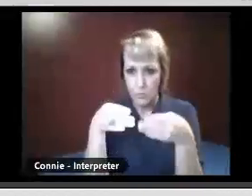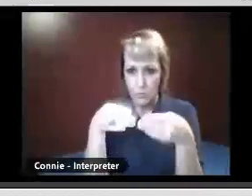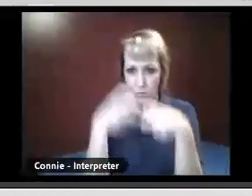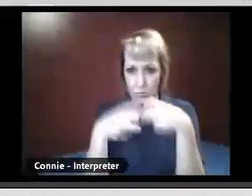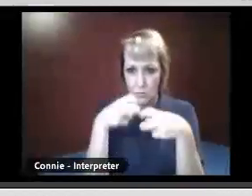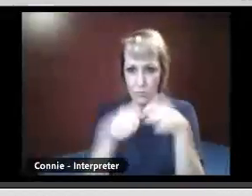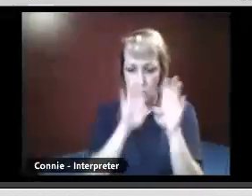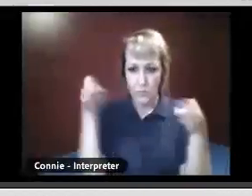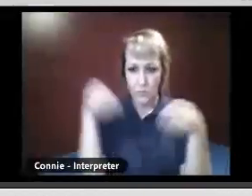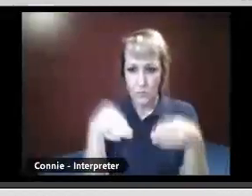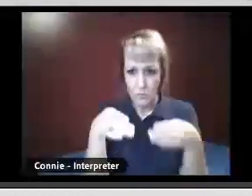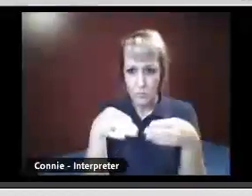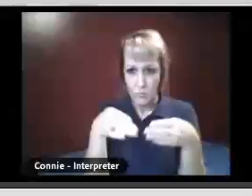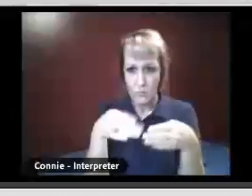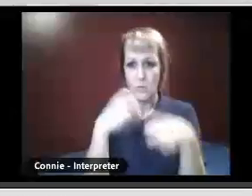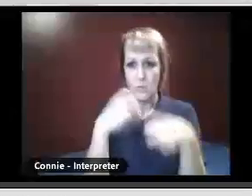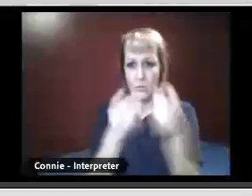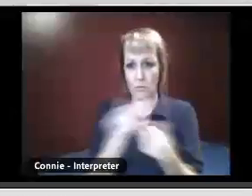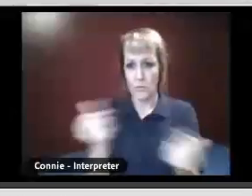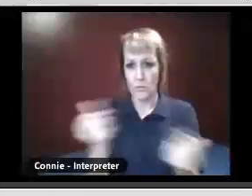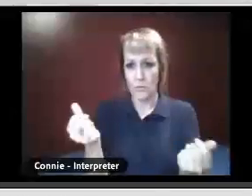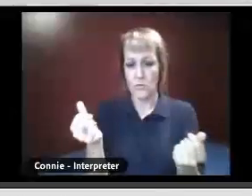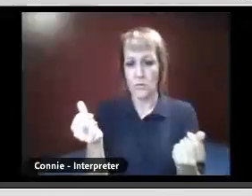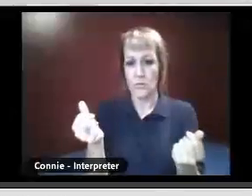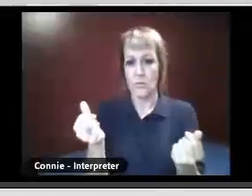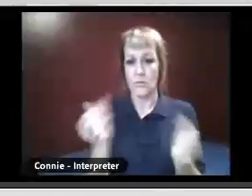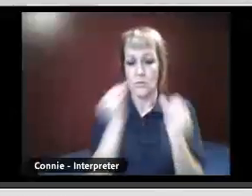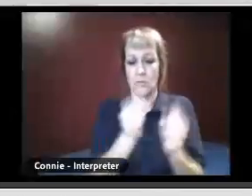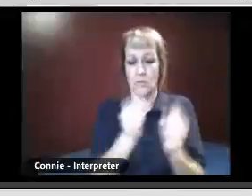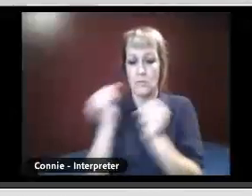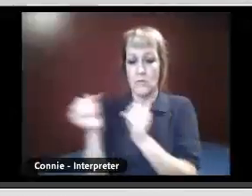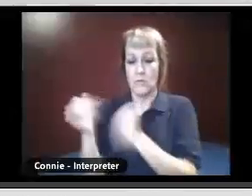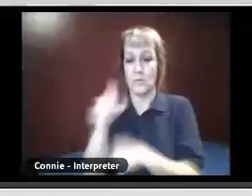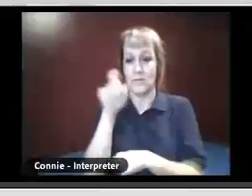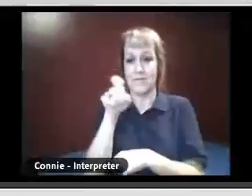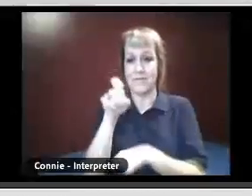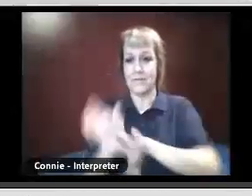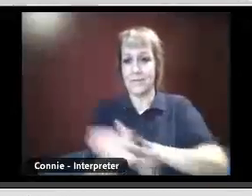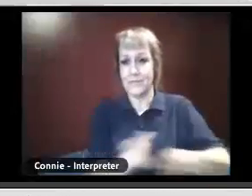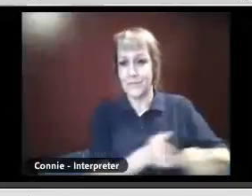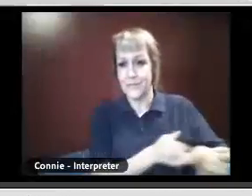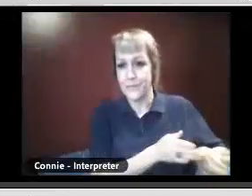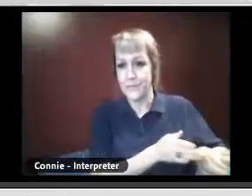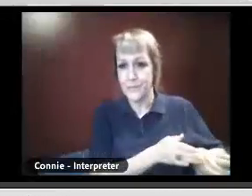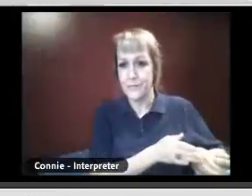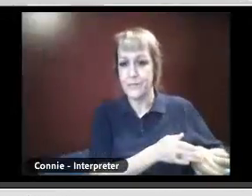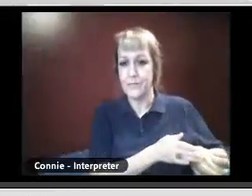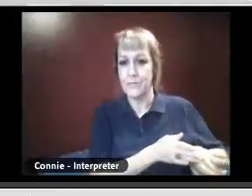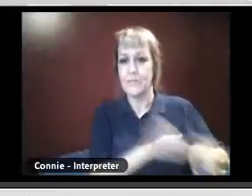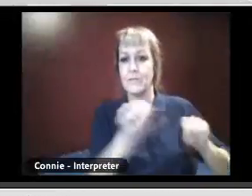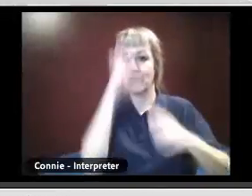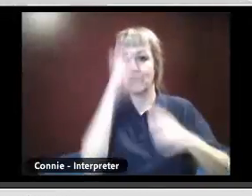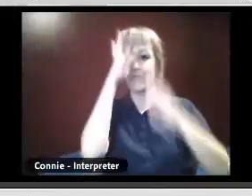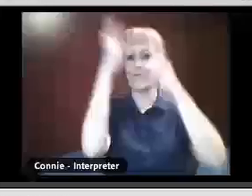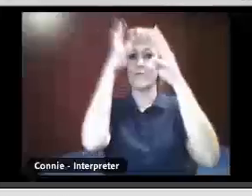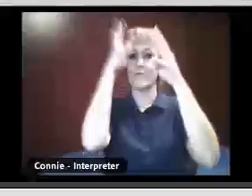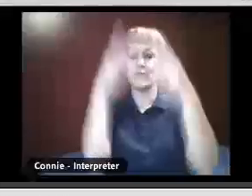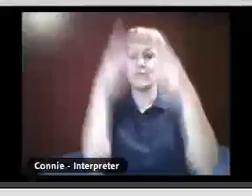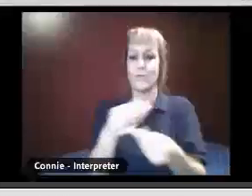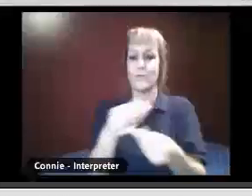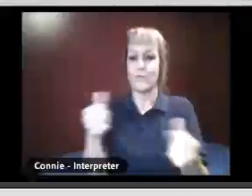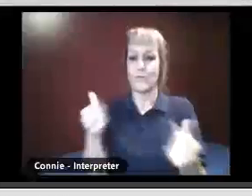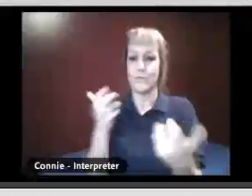focus is on problem resolution, and the individual needs are put aside in order to come up with a solution that is best for